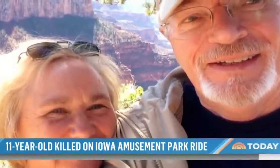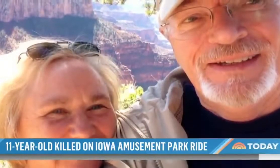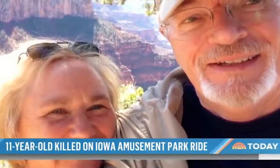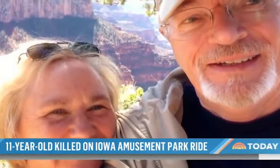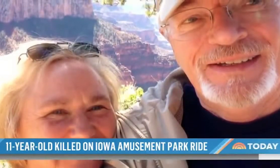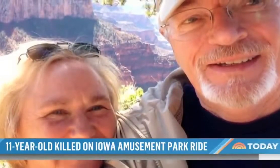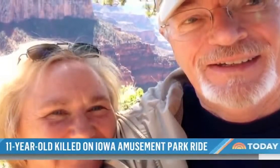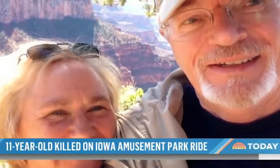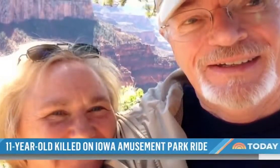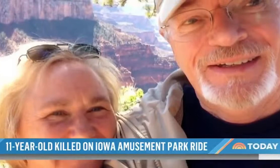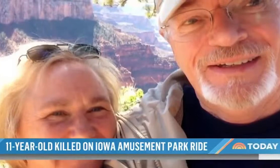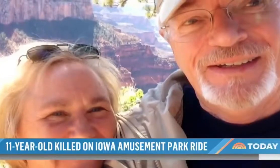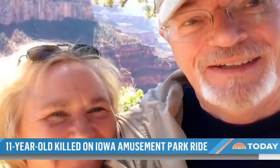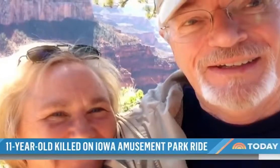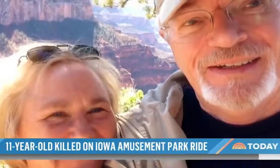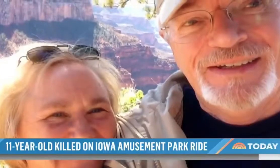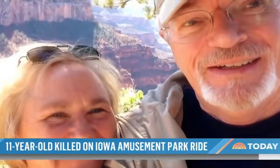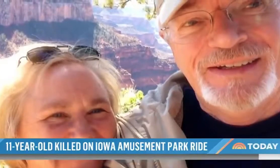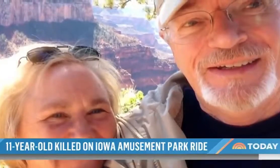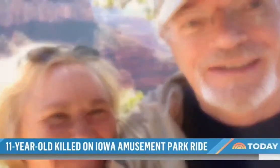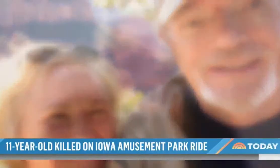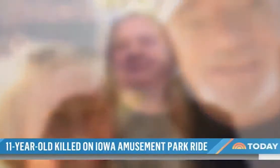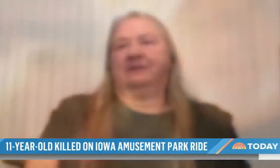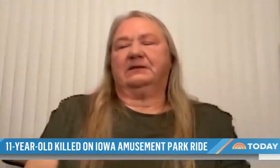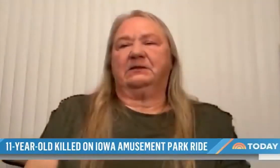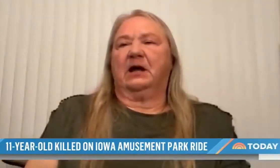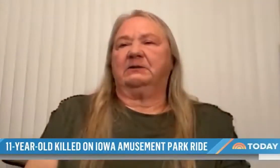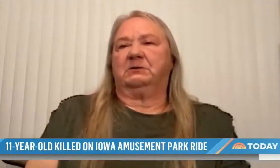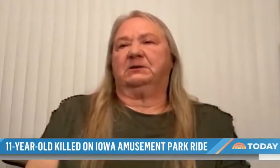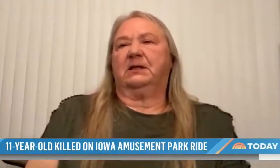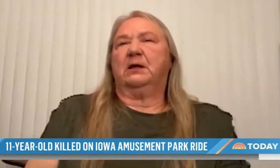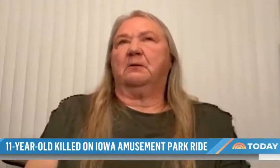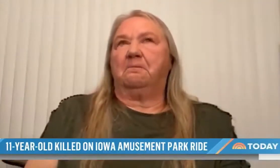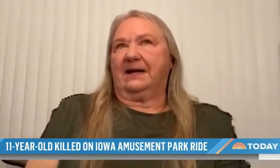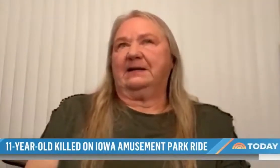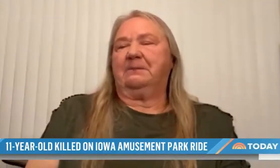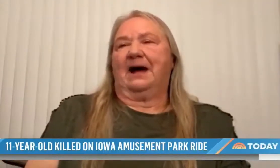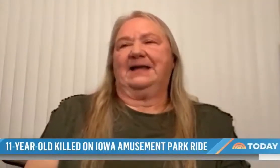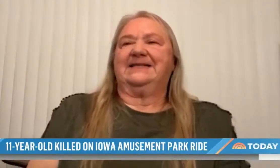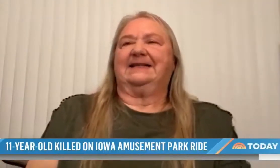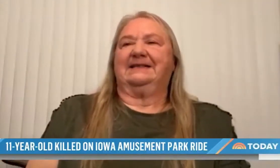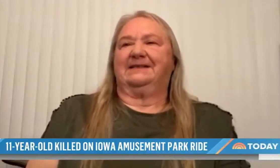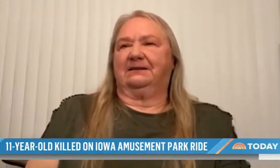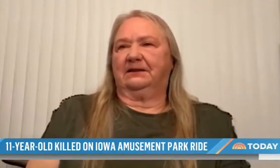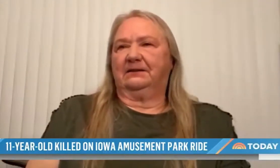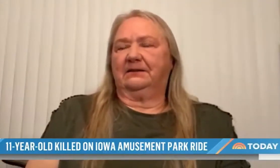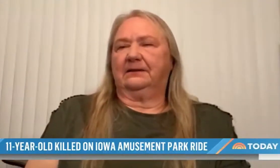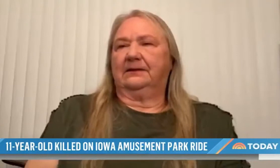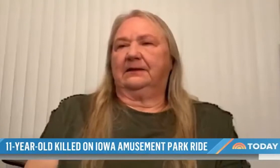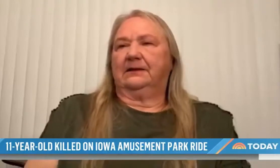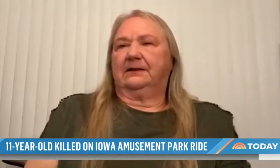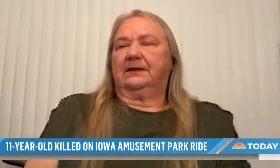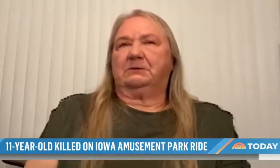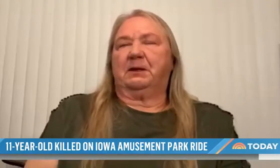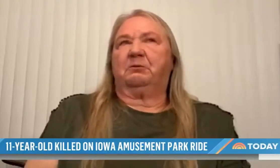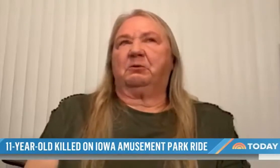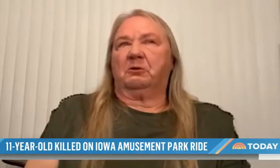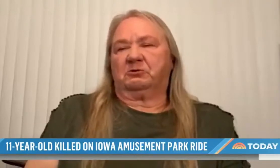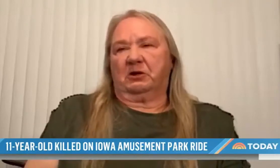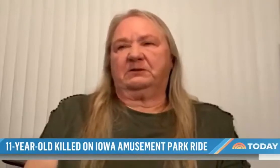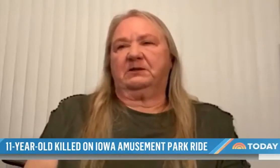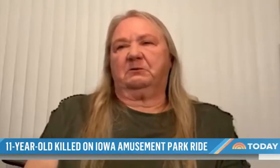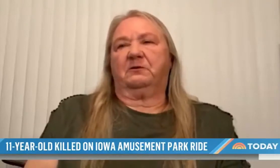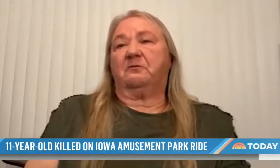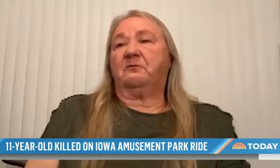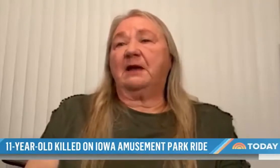hospital from trauma to the skull and brain. It's not just money buying tickets. It's people